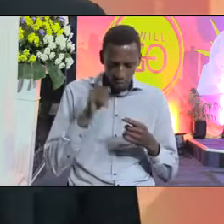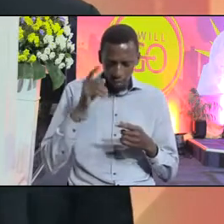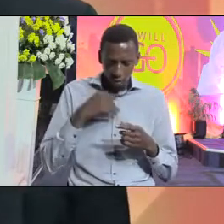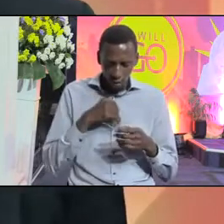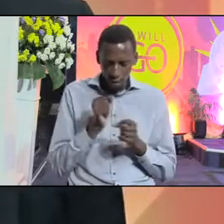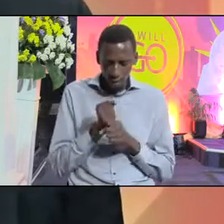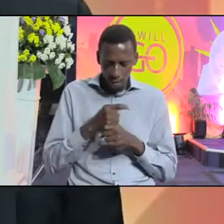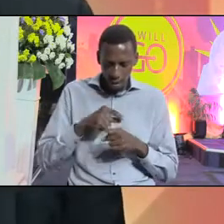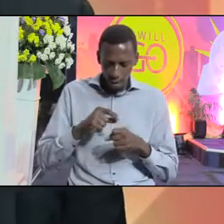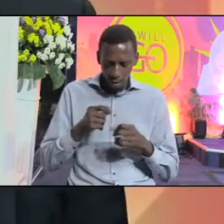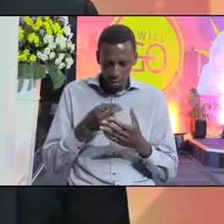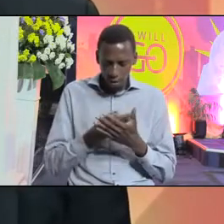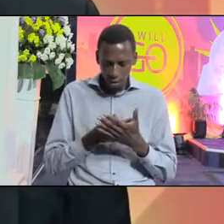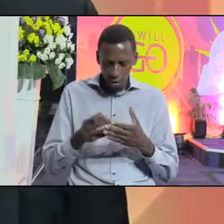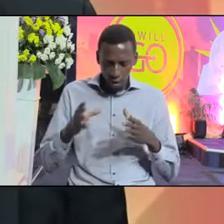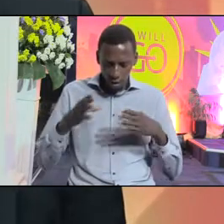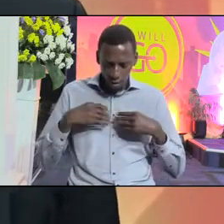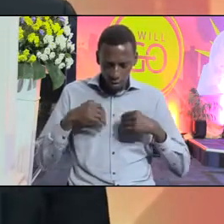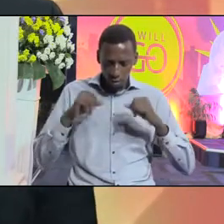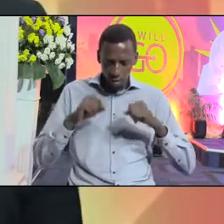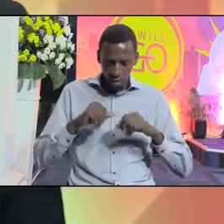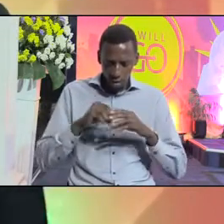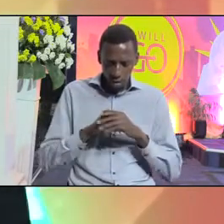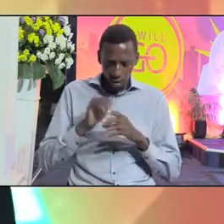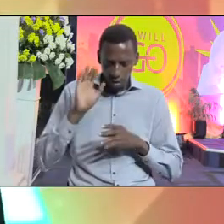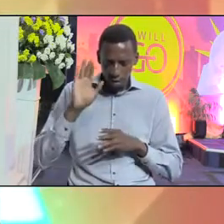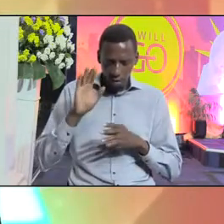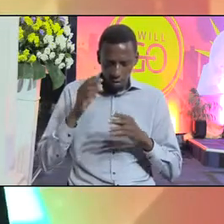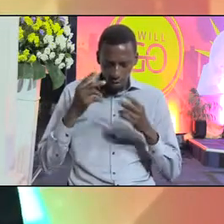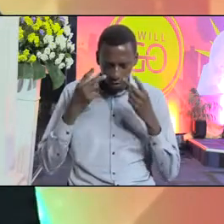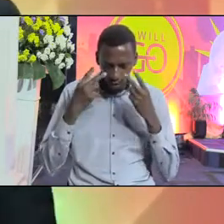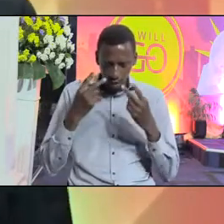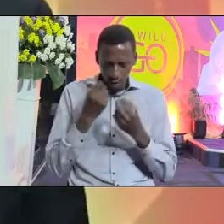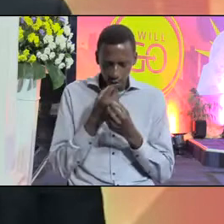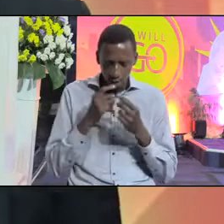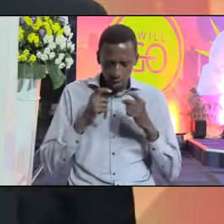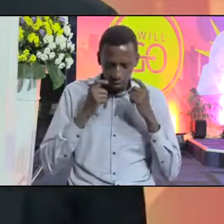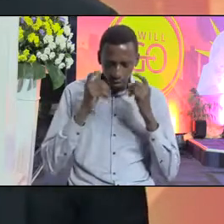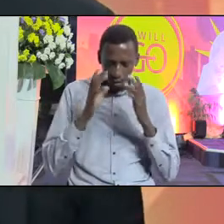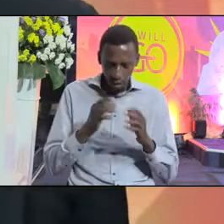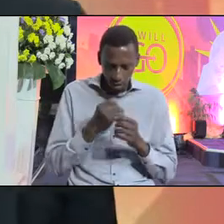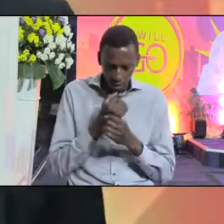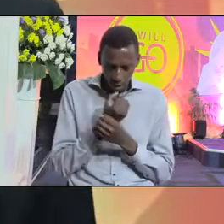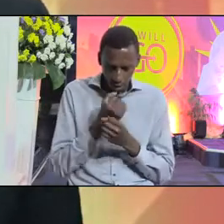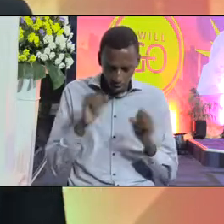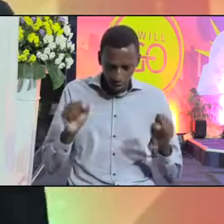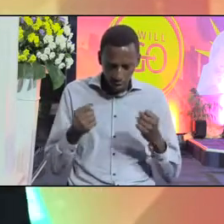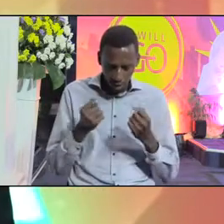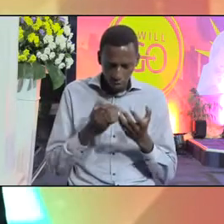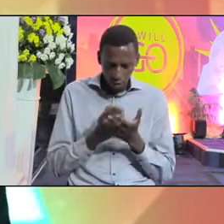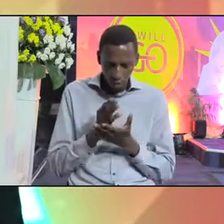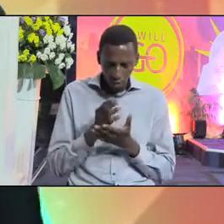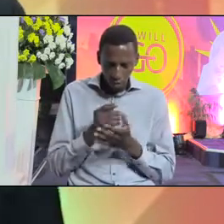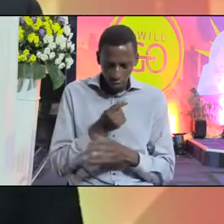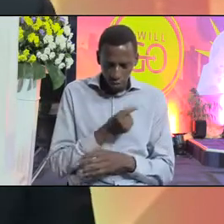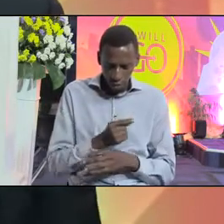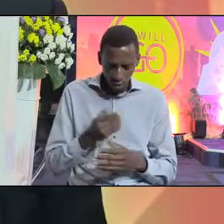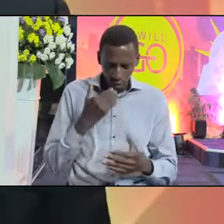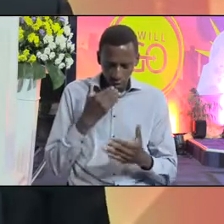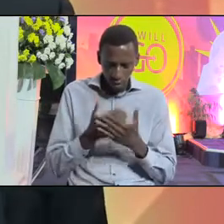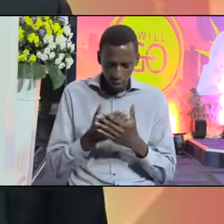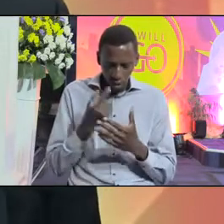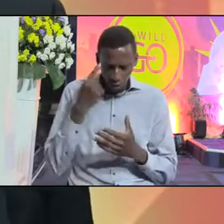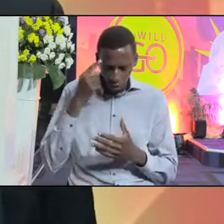holy and acceptable in your sight. Sinners saved by grace. We want to thank you, Lord, for the preacher who, dear Father, even